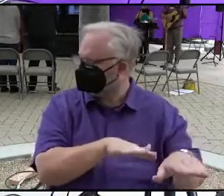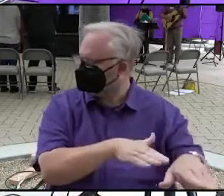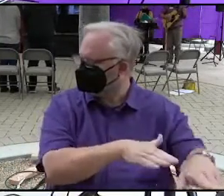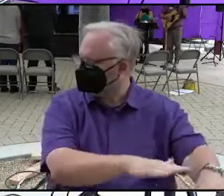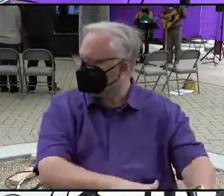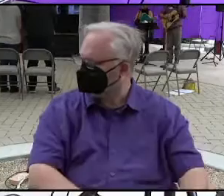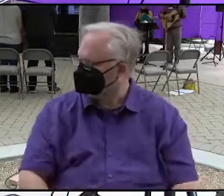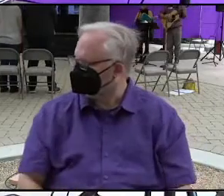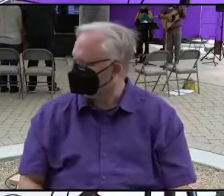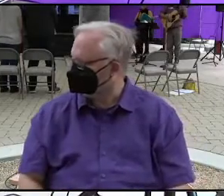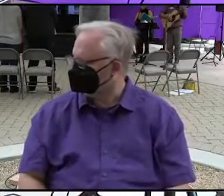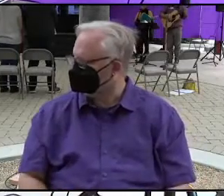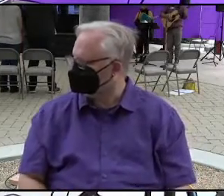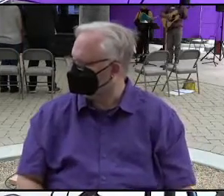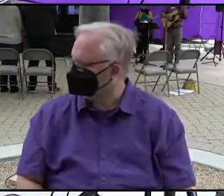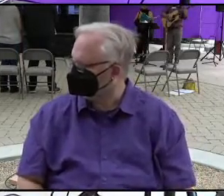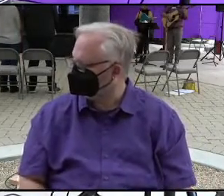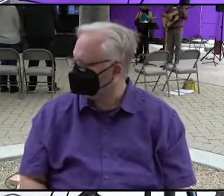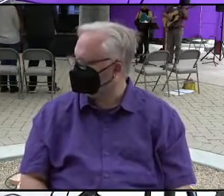flowing in my heart.